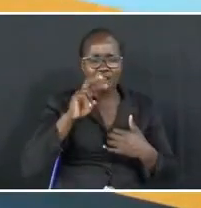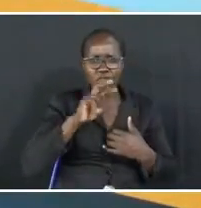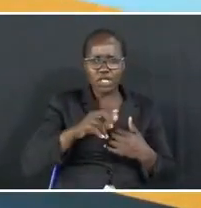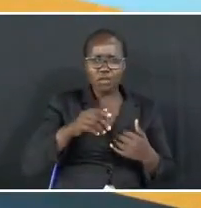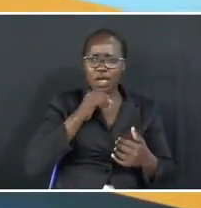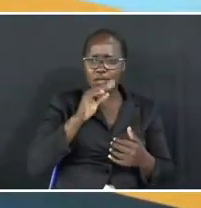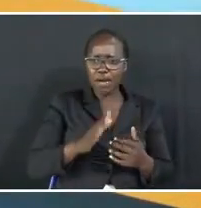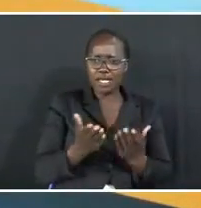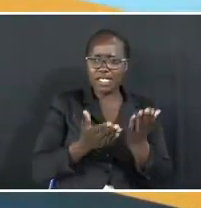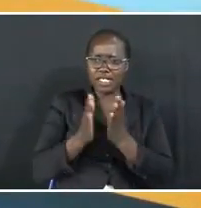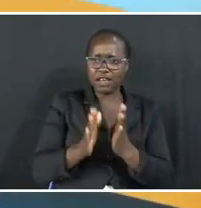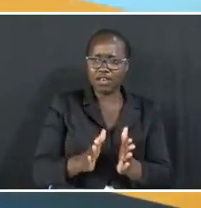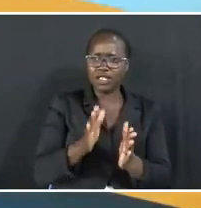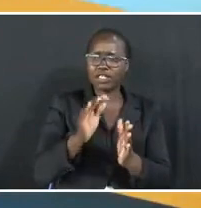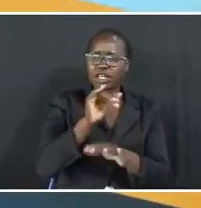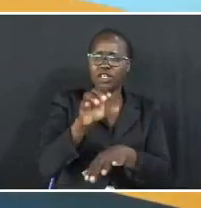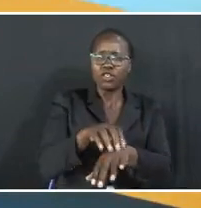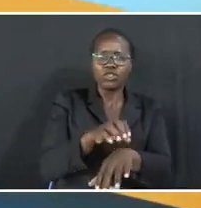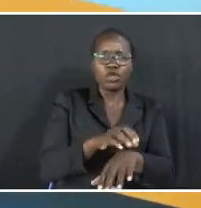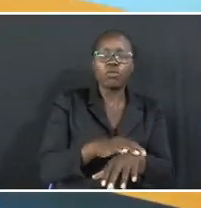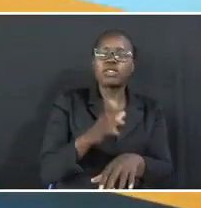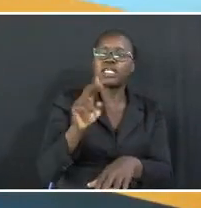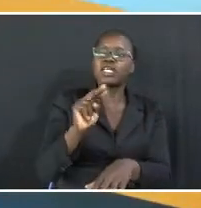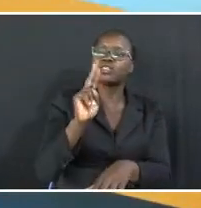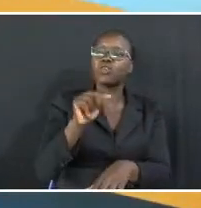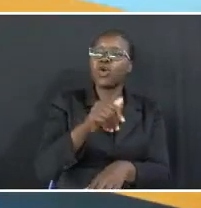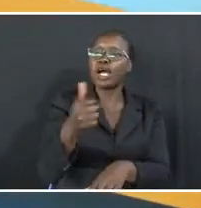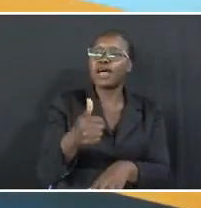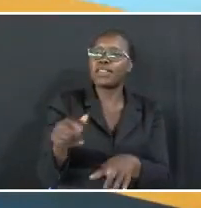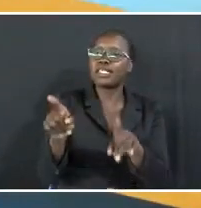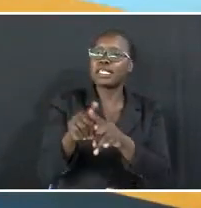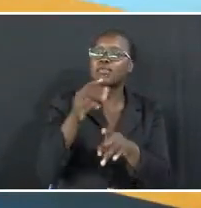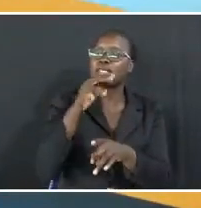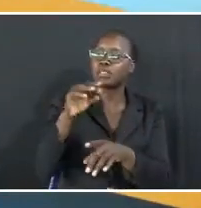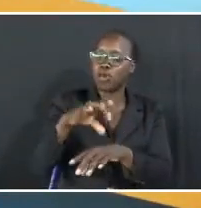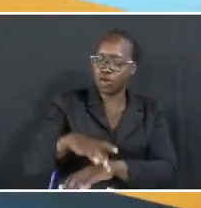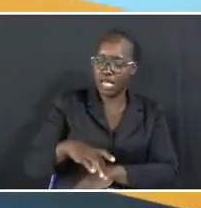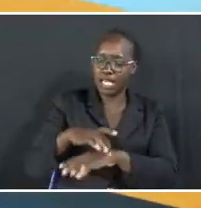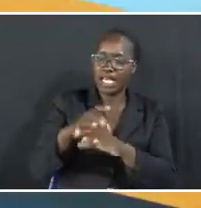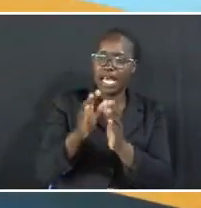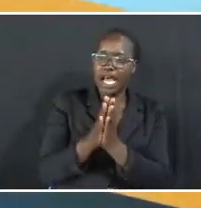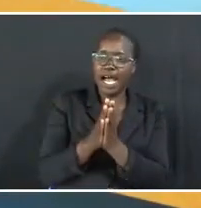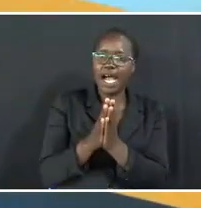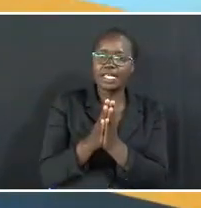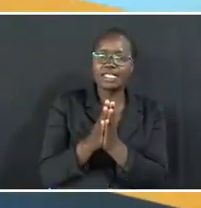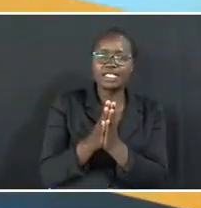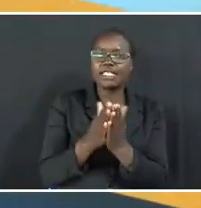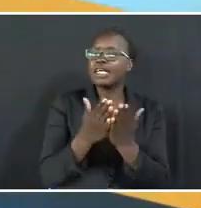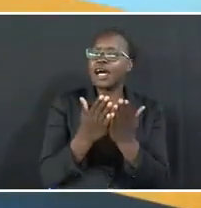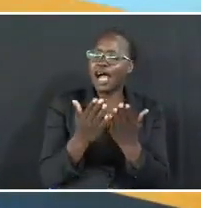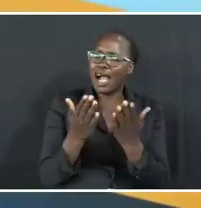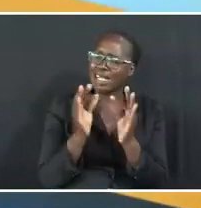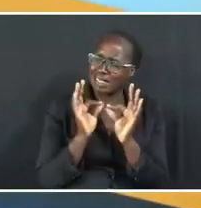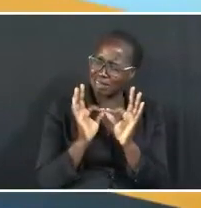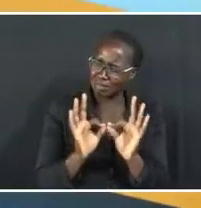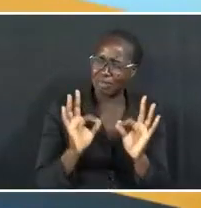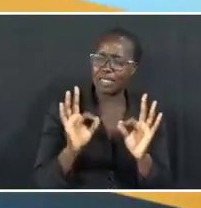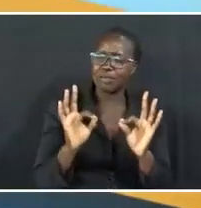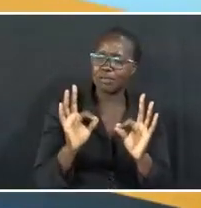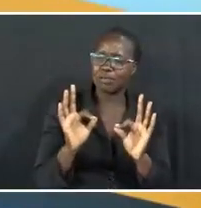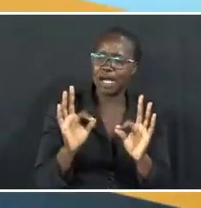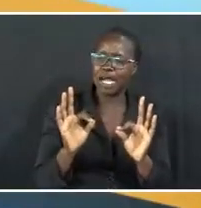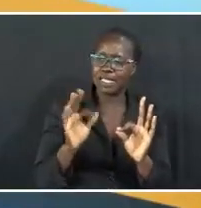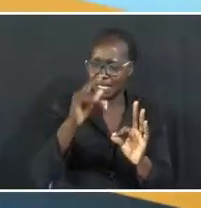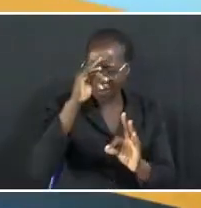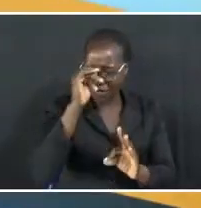my manservant Job? There is none like him on earth, and blameless and upright man who fears